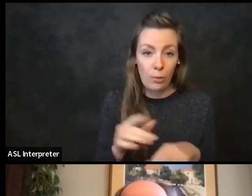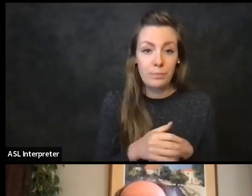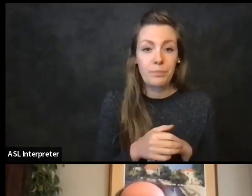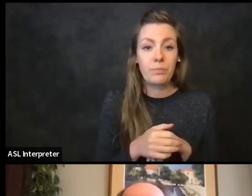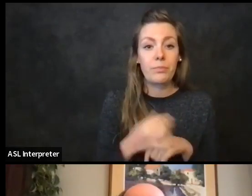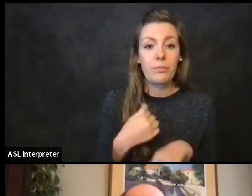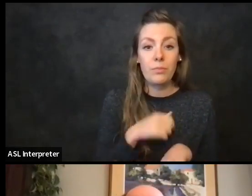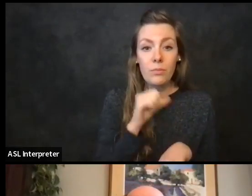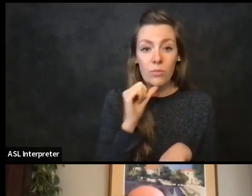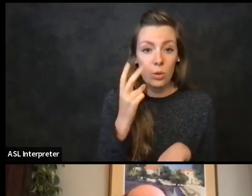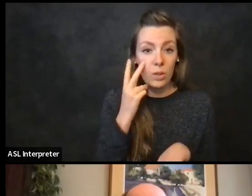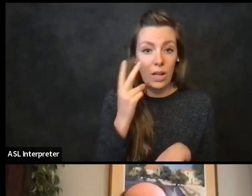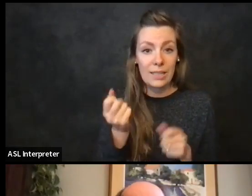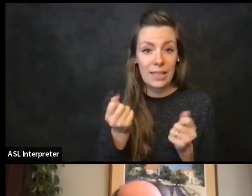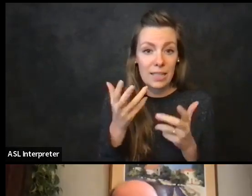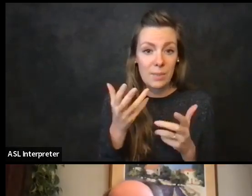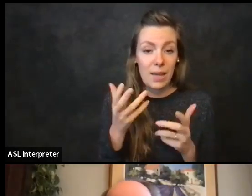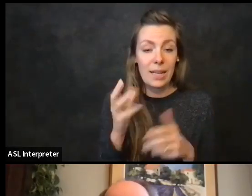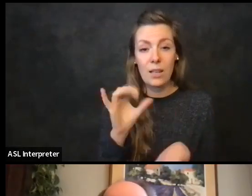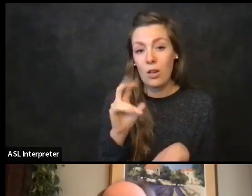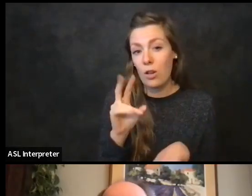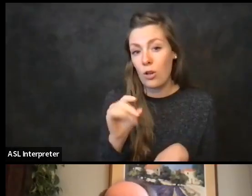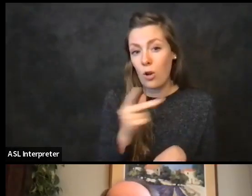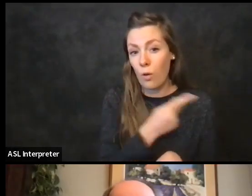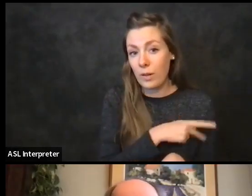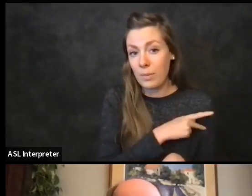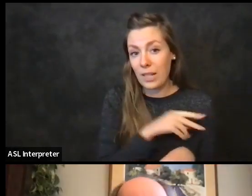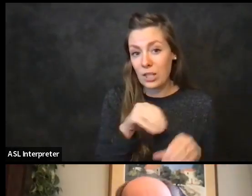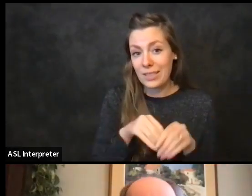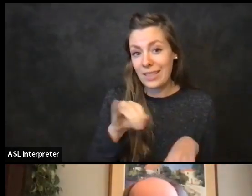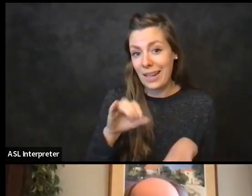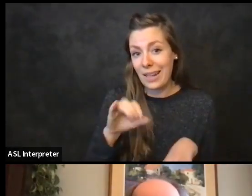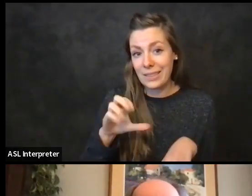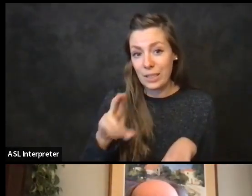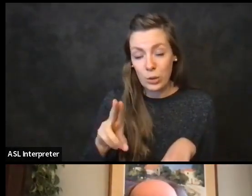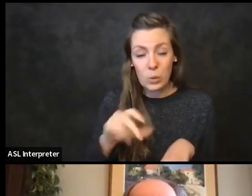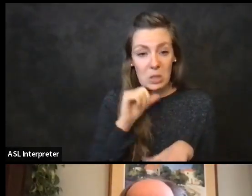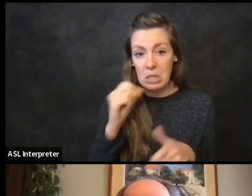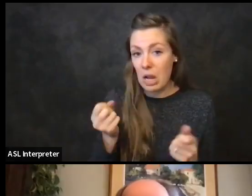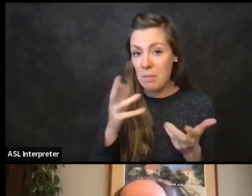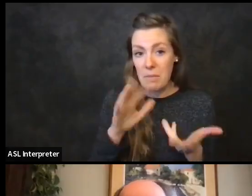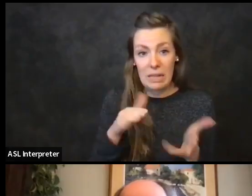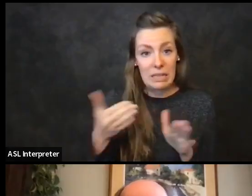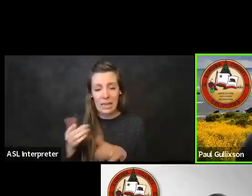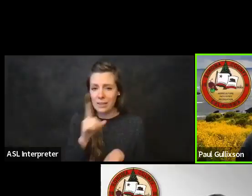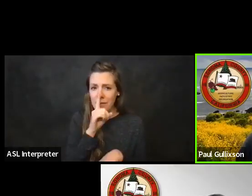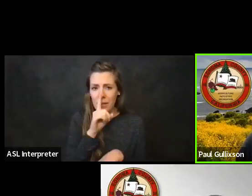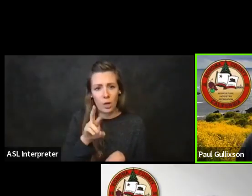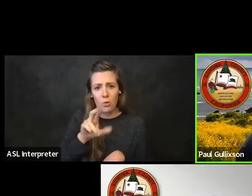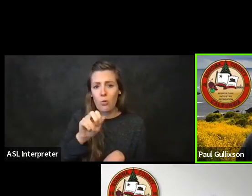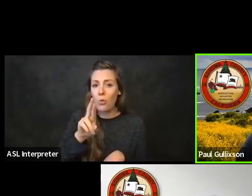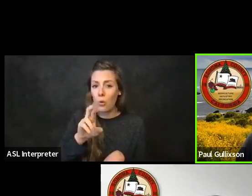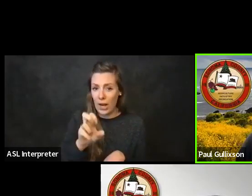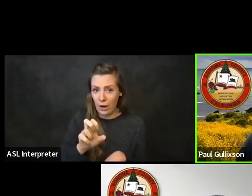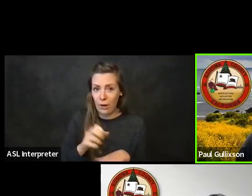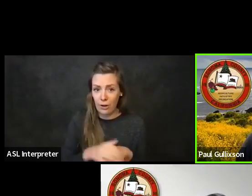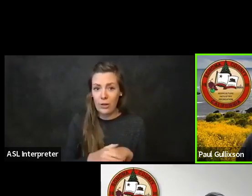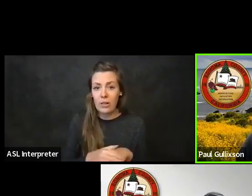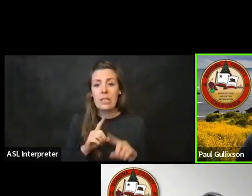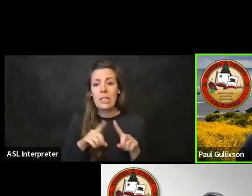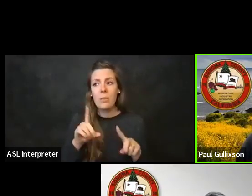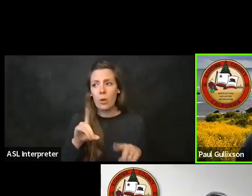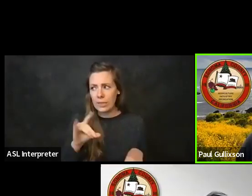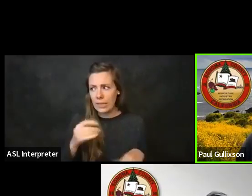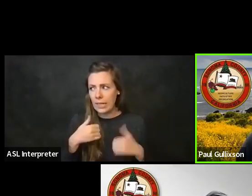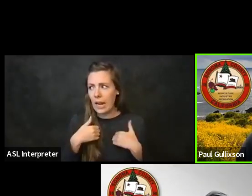as many COVID patients in intensive care units, and COVID deaths are rare. Although we did have 1 more